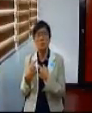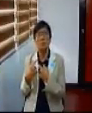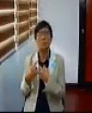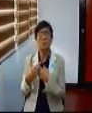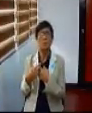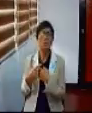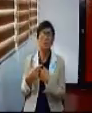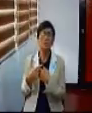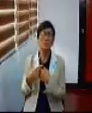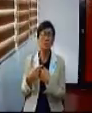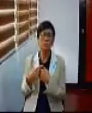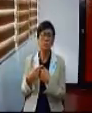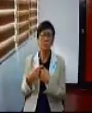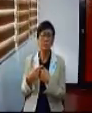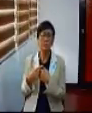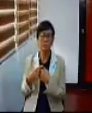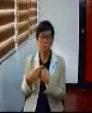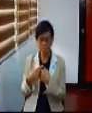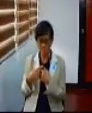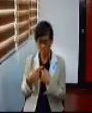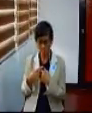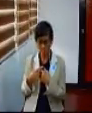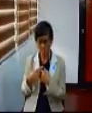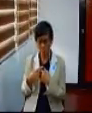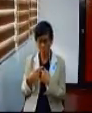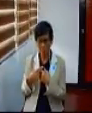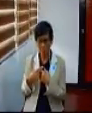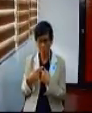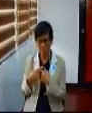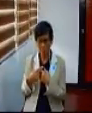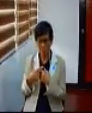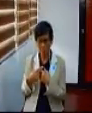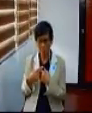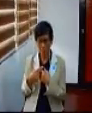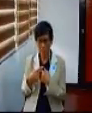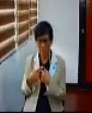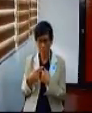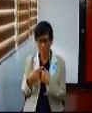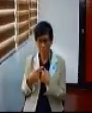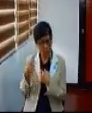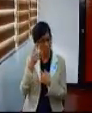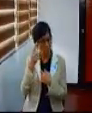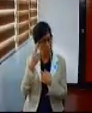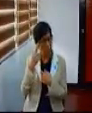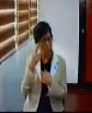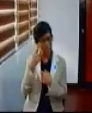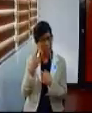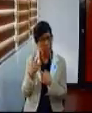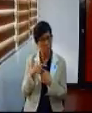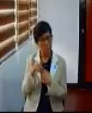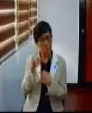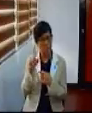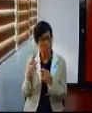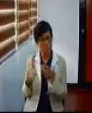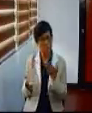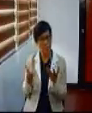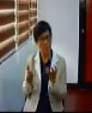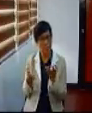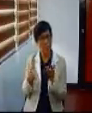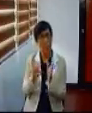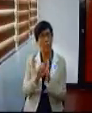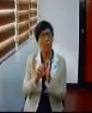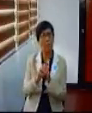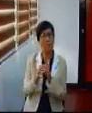link to the harm. Okay. I was just thinking, hypothetically, if we are to use